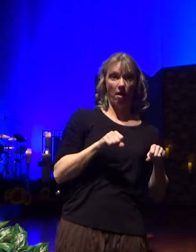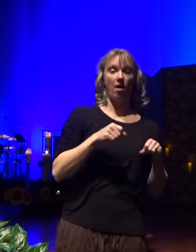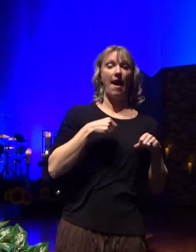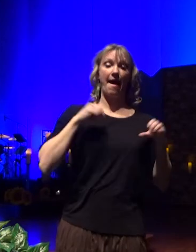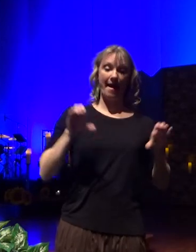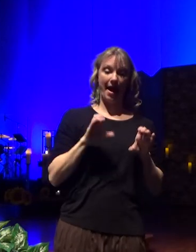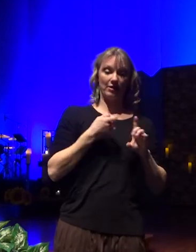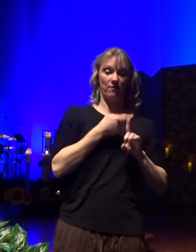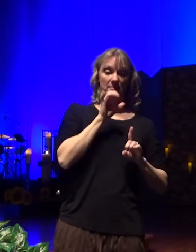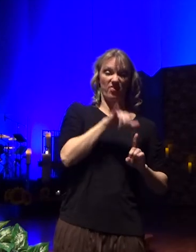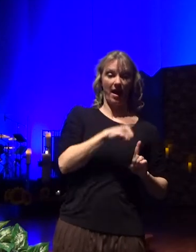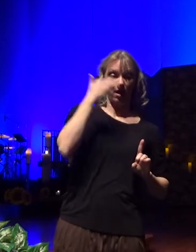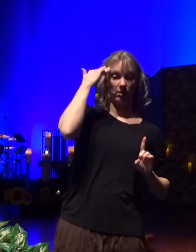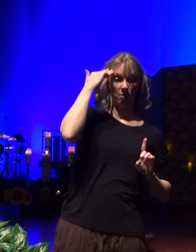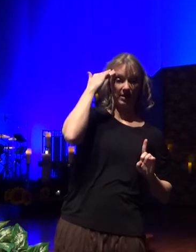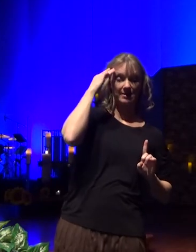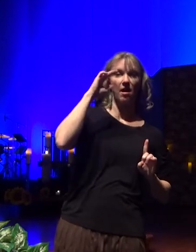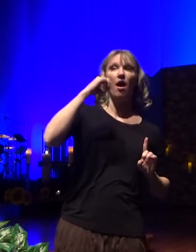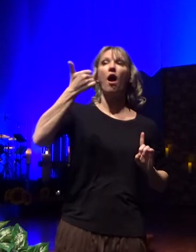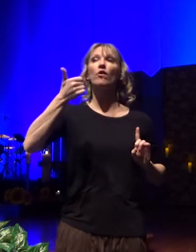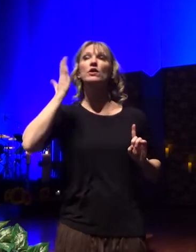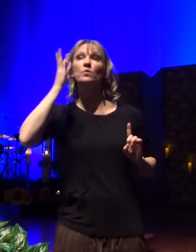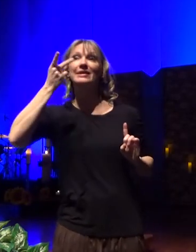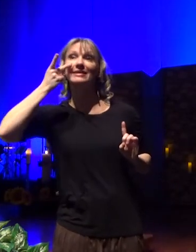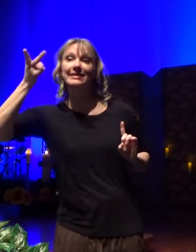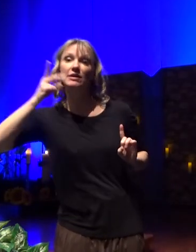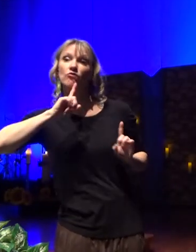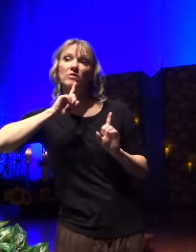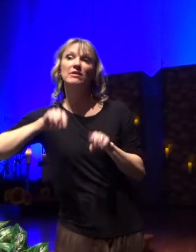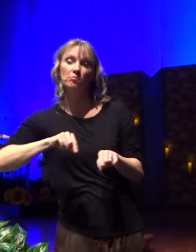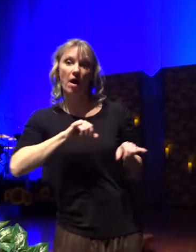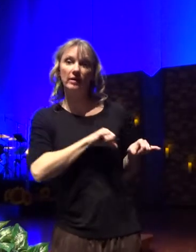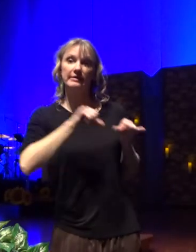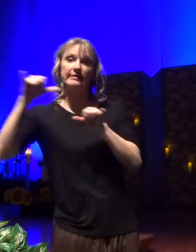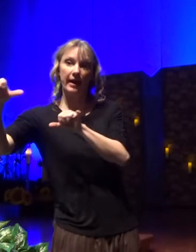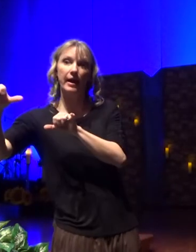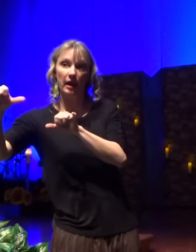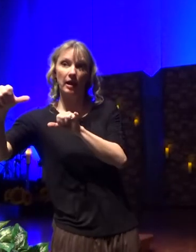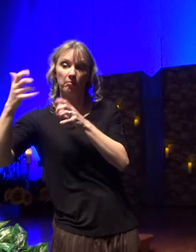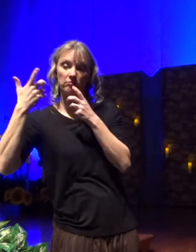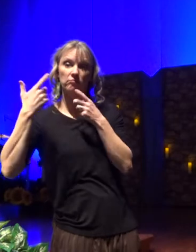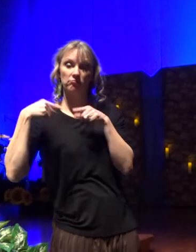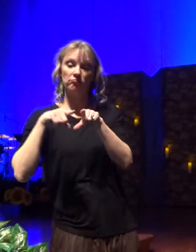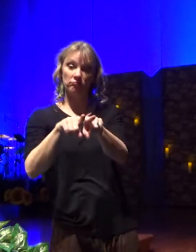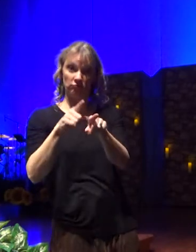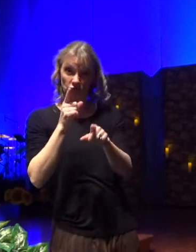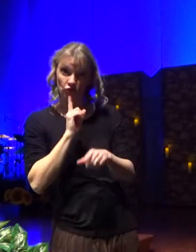if I act in the world from that place, people will see and respond accordingly." Is that true?